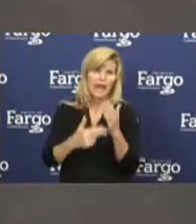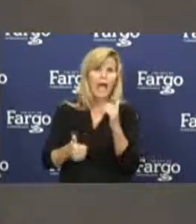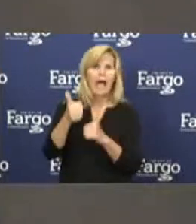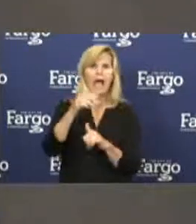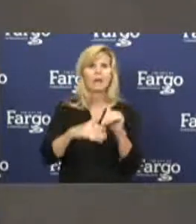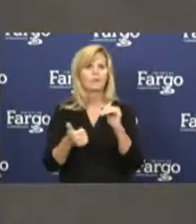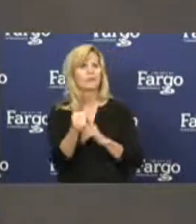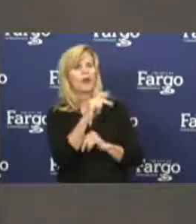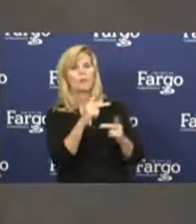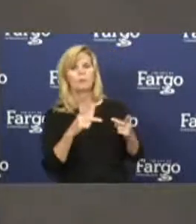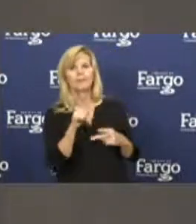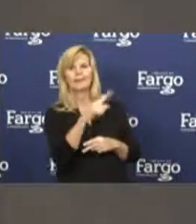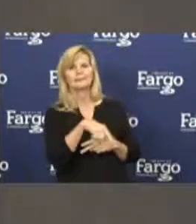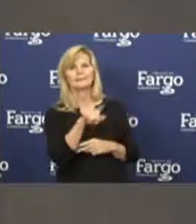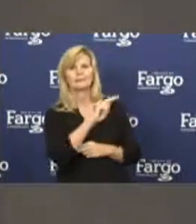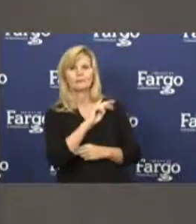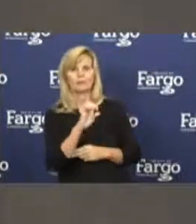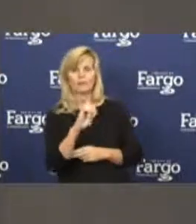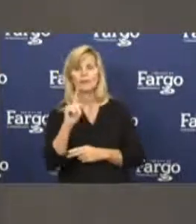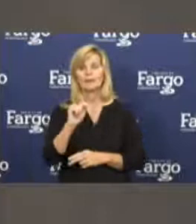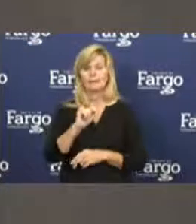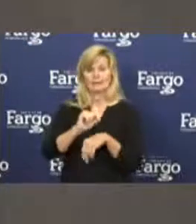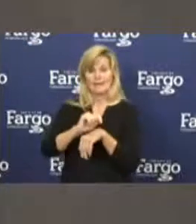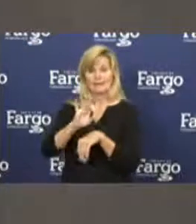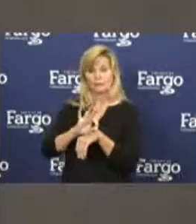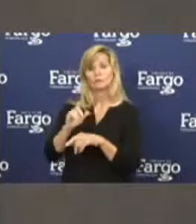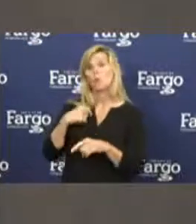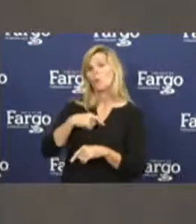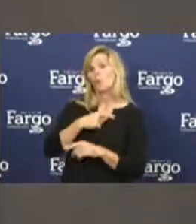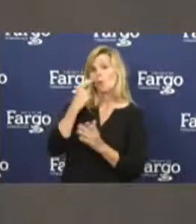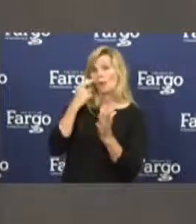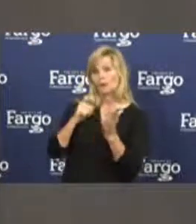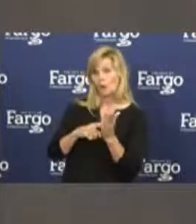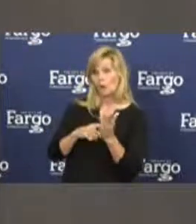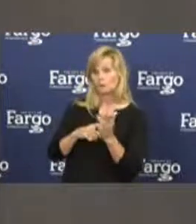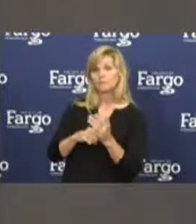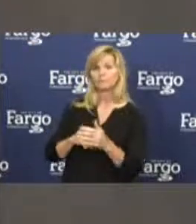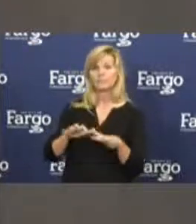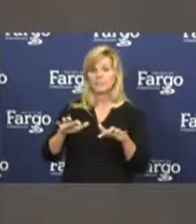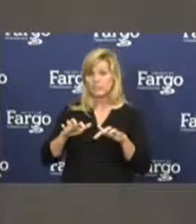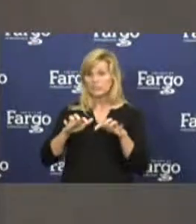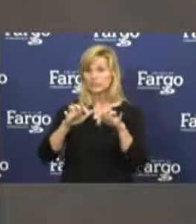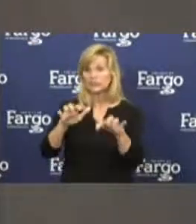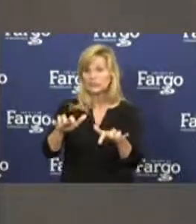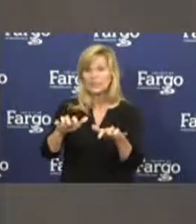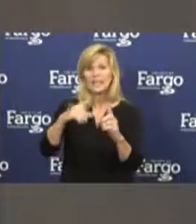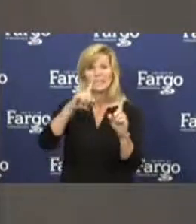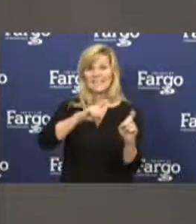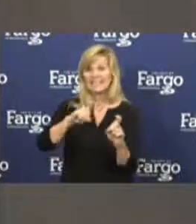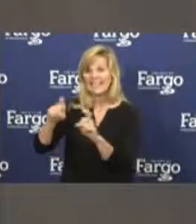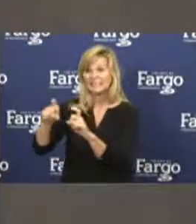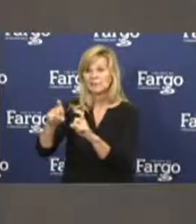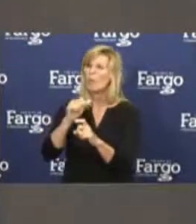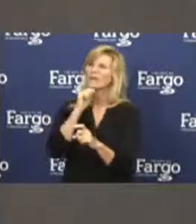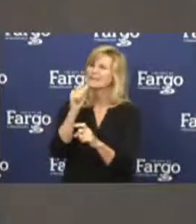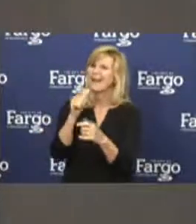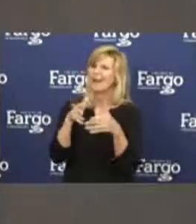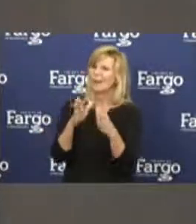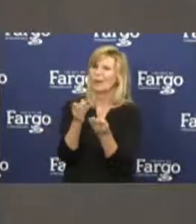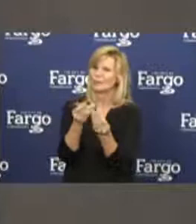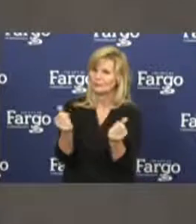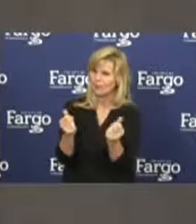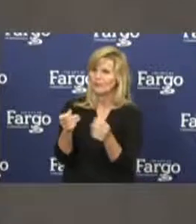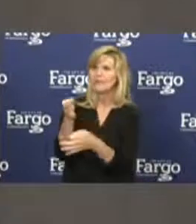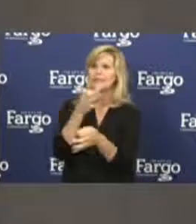North Dakota. The task force recognized very early that mass testing was not the solution for our area, so